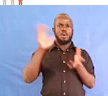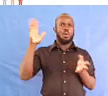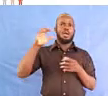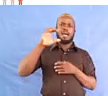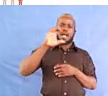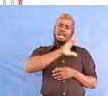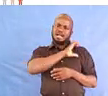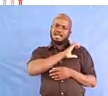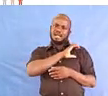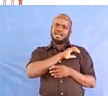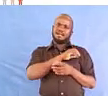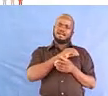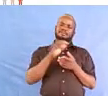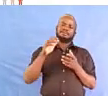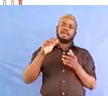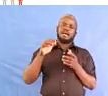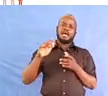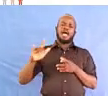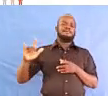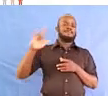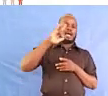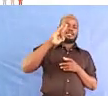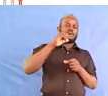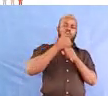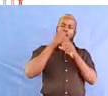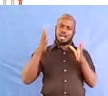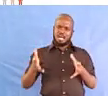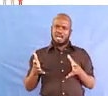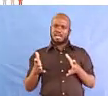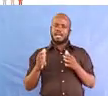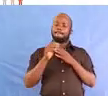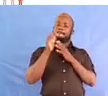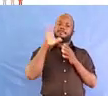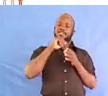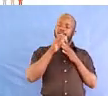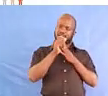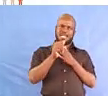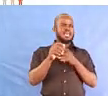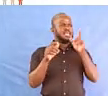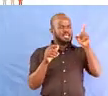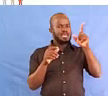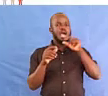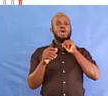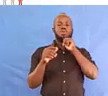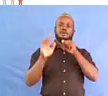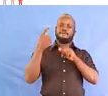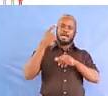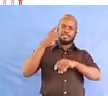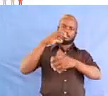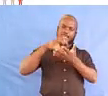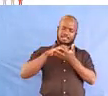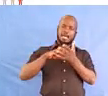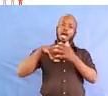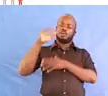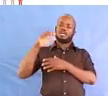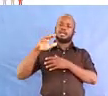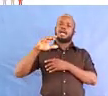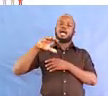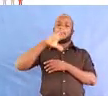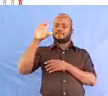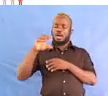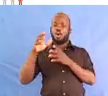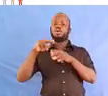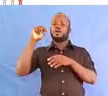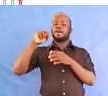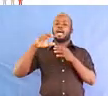The popularized idea of the Canadian flight attendant as patient zero is very misleading. He was certainly not the first